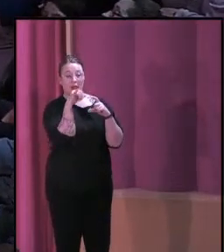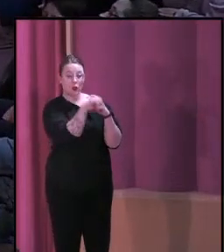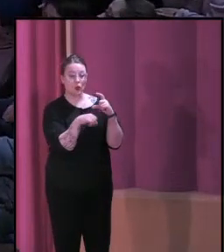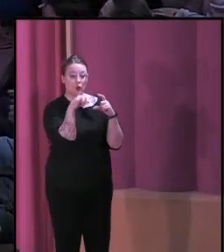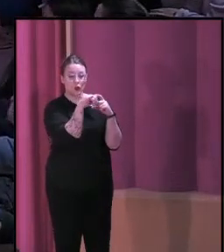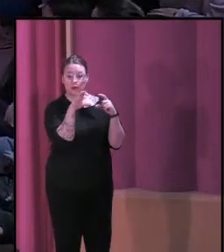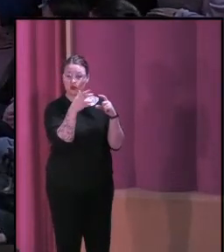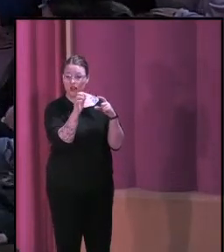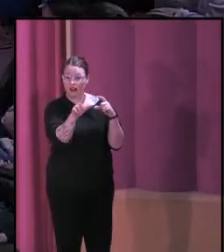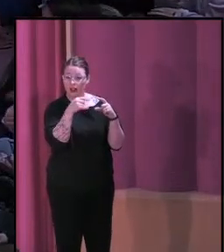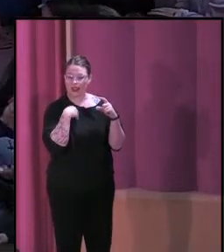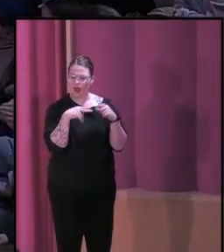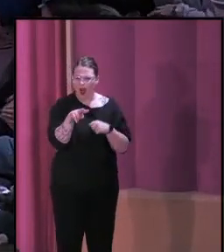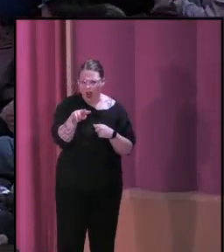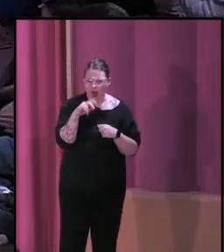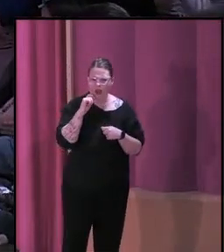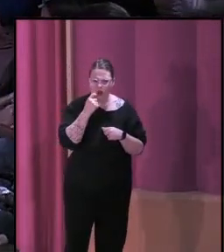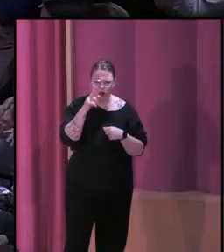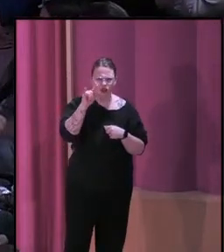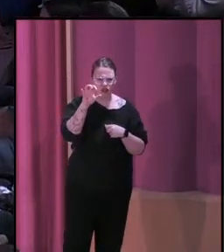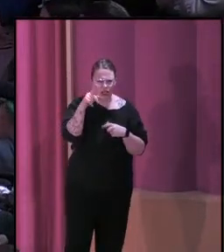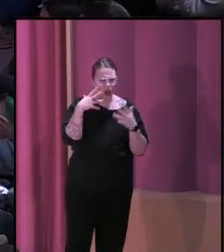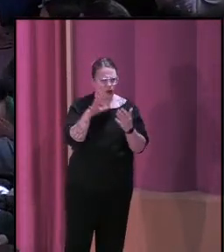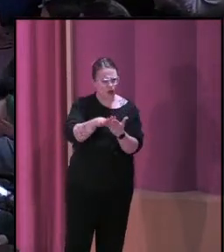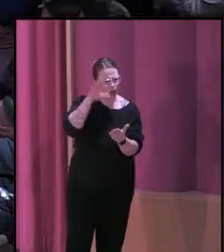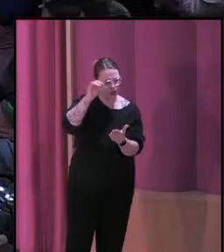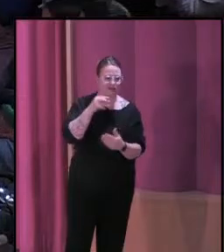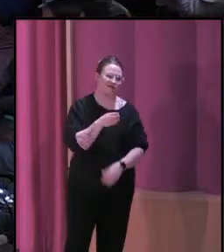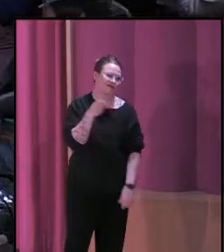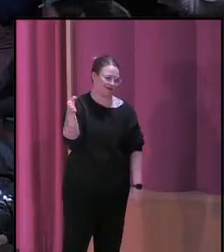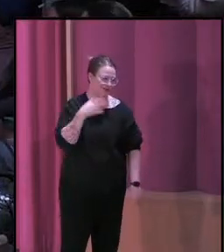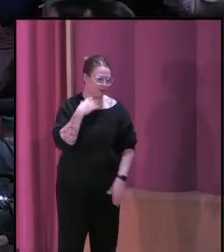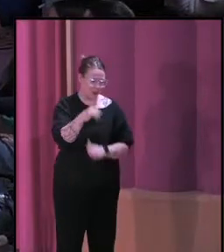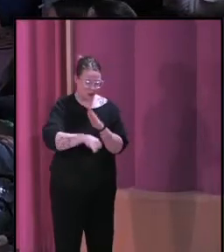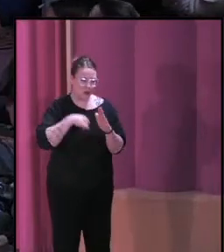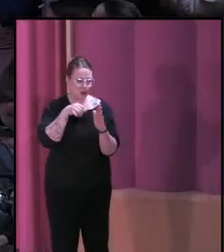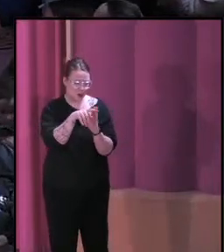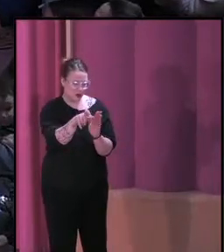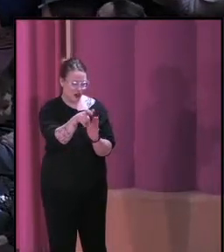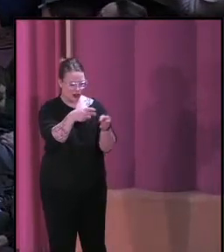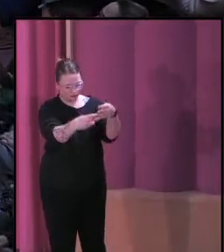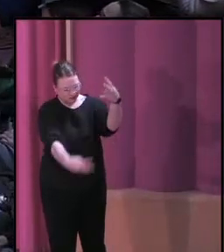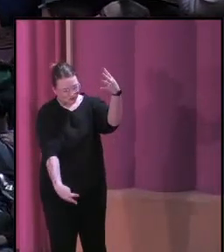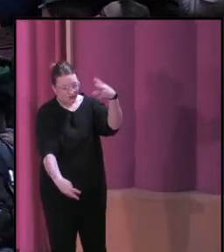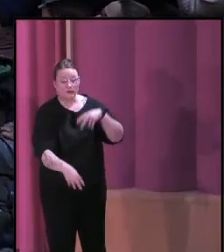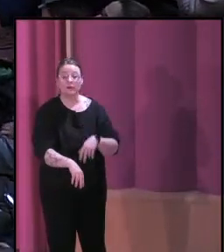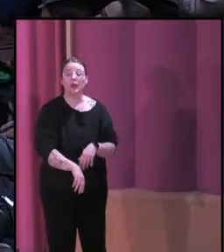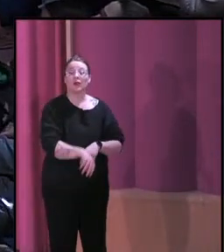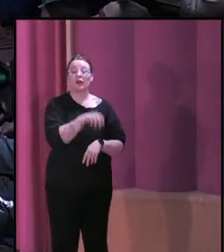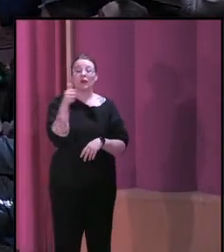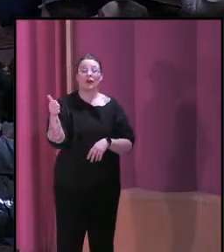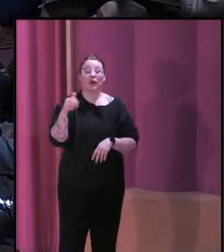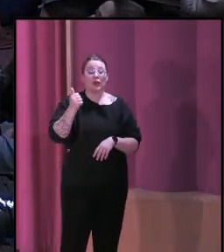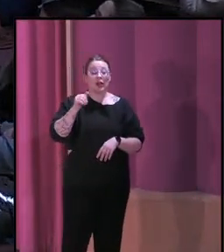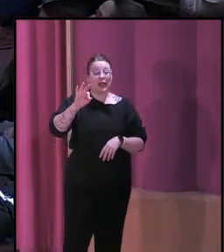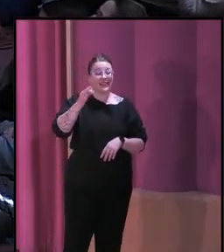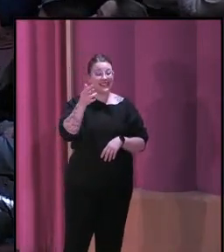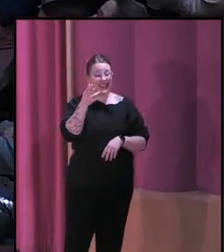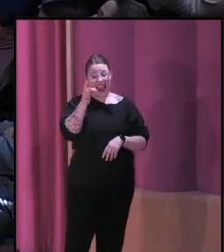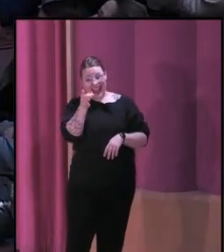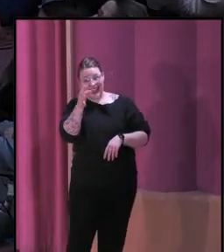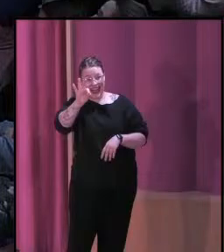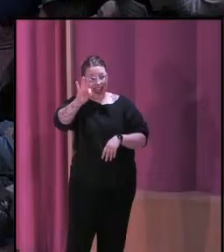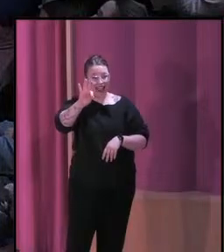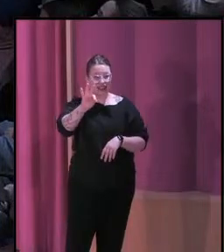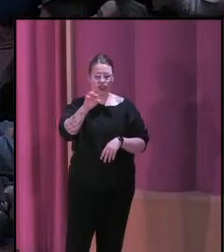any of the stuff you've seen here today, I've got a lot of tutorials on my YouTube channel. My other card is my 1989 rookie card where I have long,